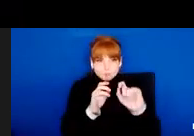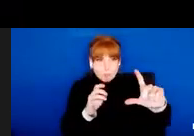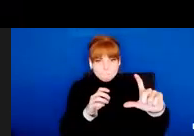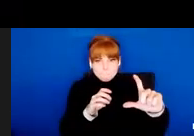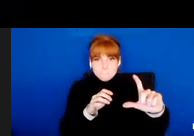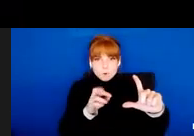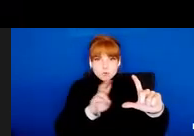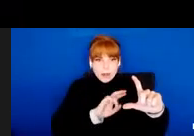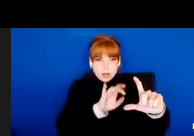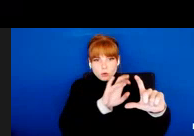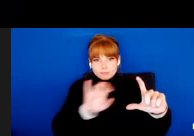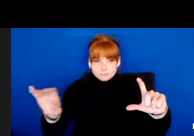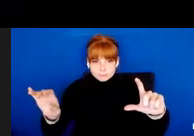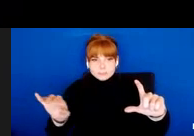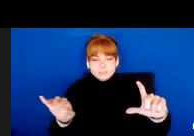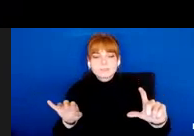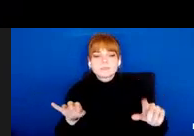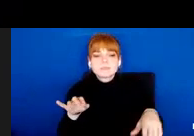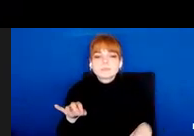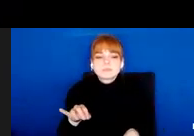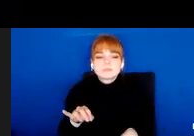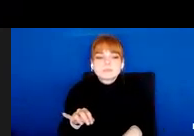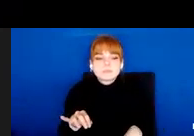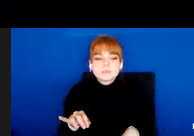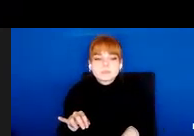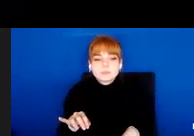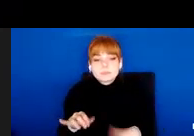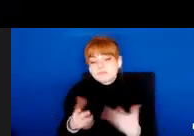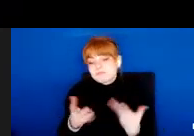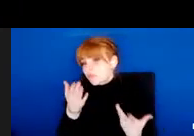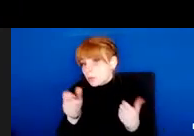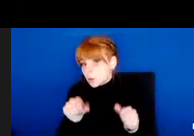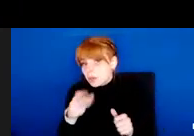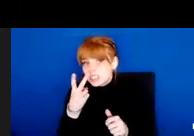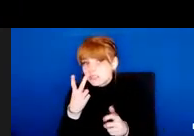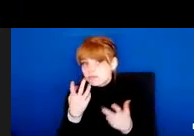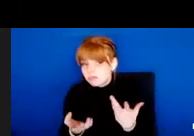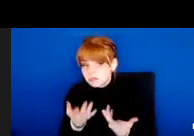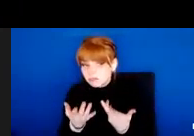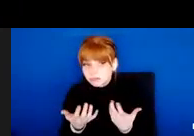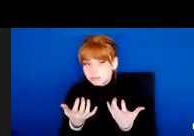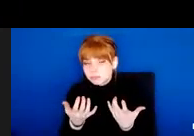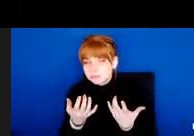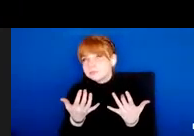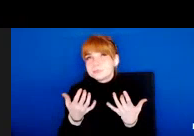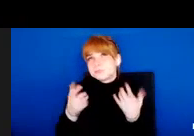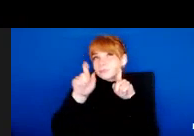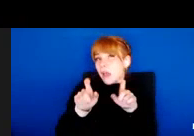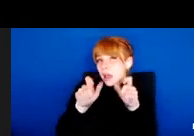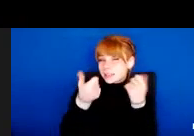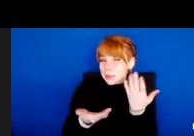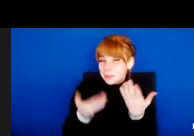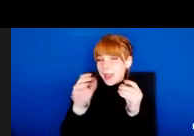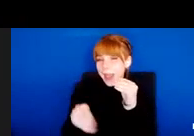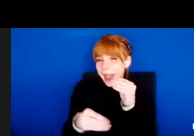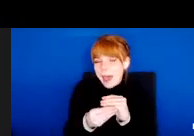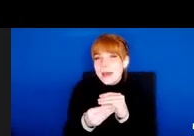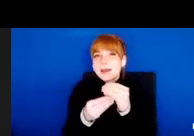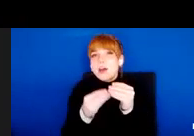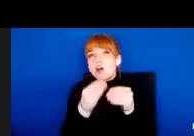it's just that color difference, maybe ask yourself, can I do more than that color difference? Can I bring back maybe that keyboard focus